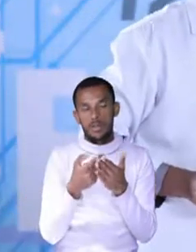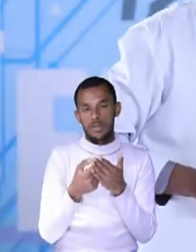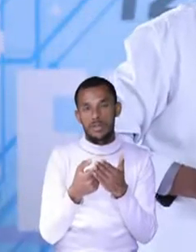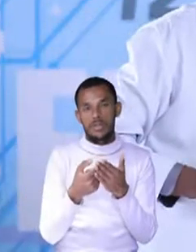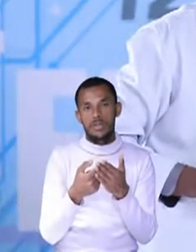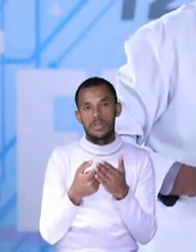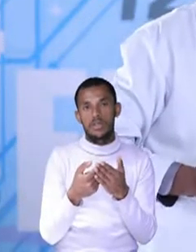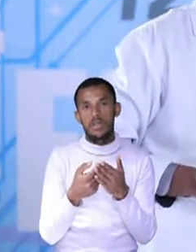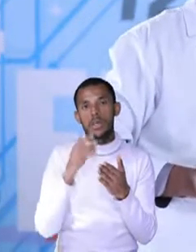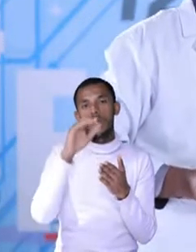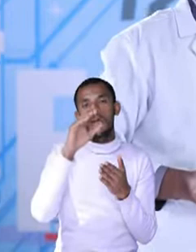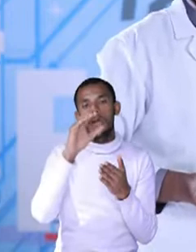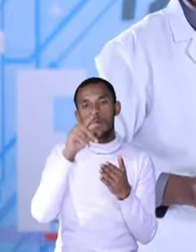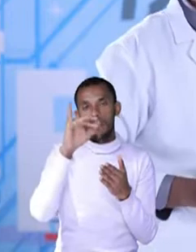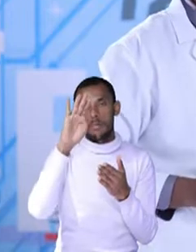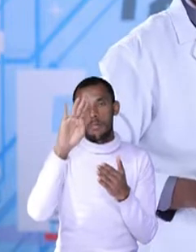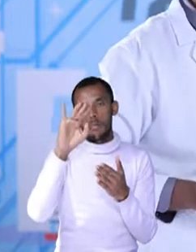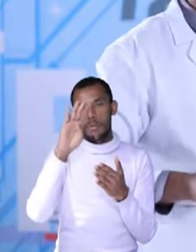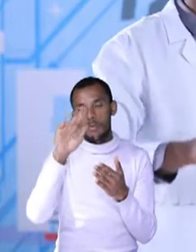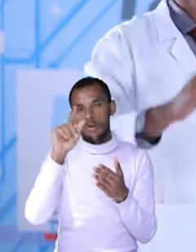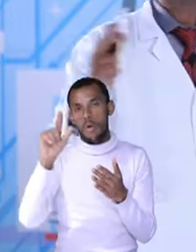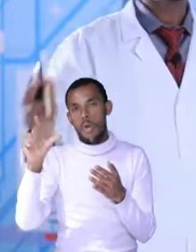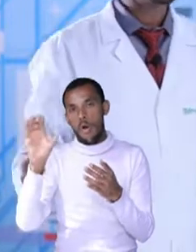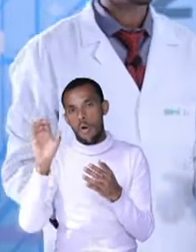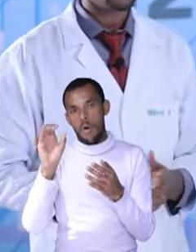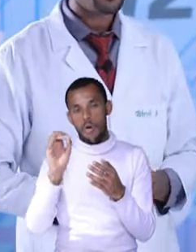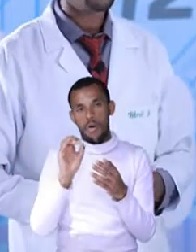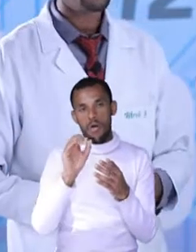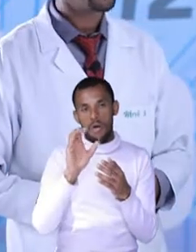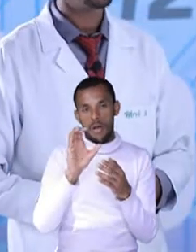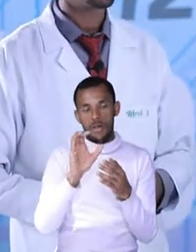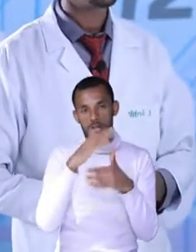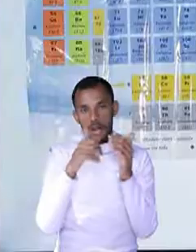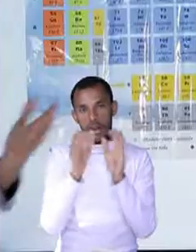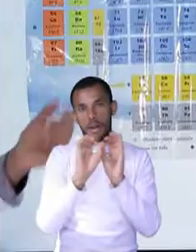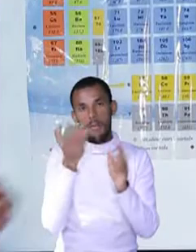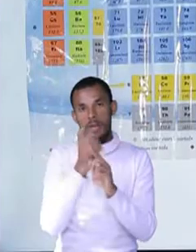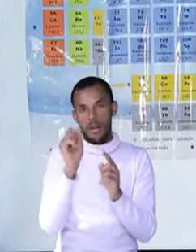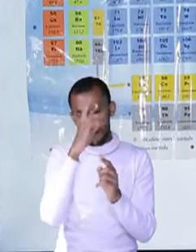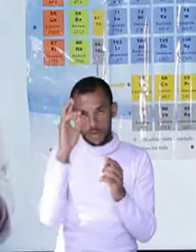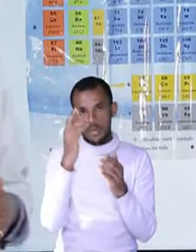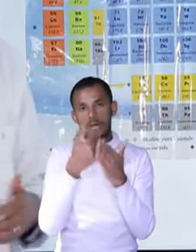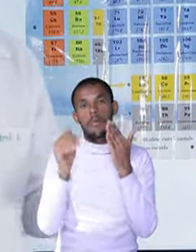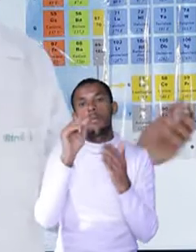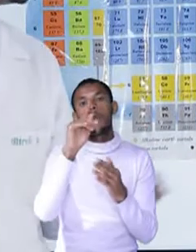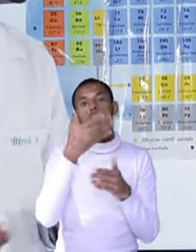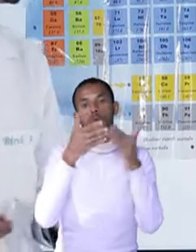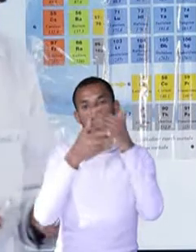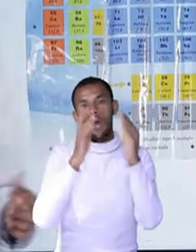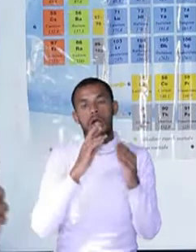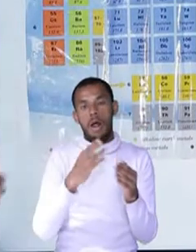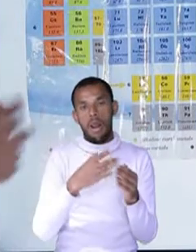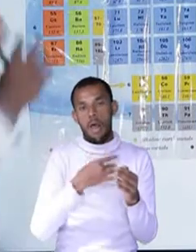way, p-block elements. P-block element. P-block elements generally non-metals, because some p-block elements are metals, like